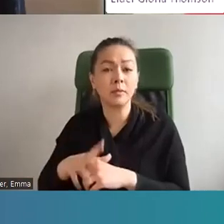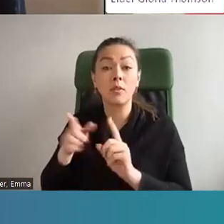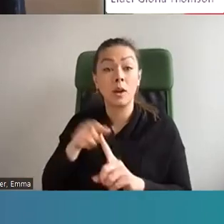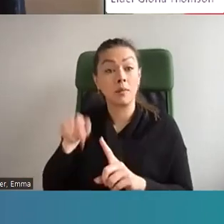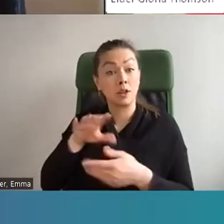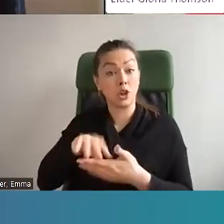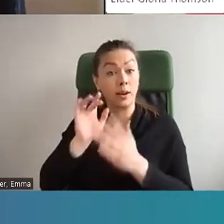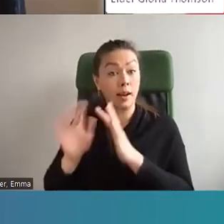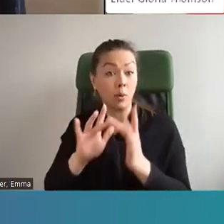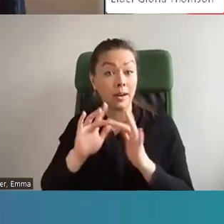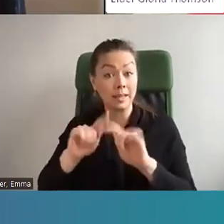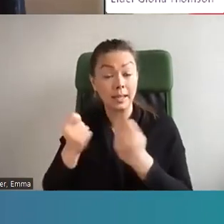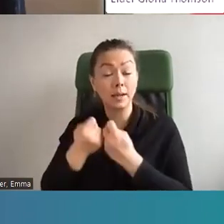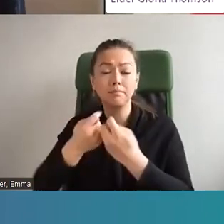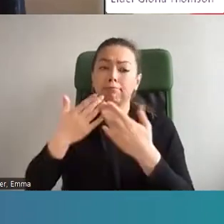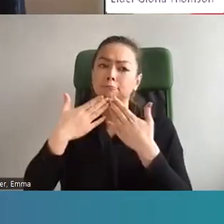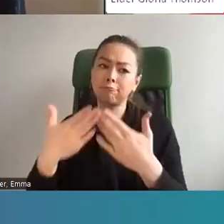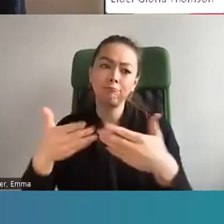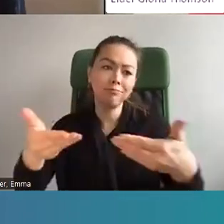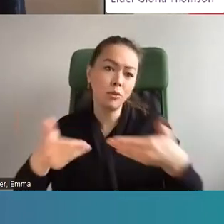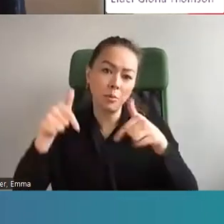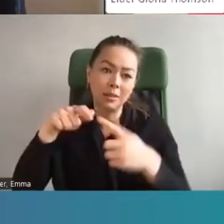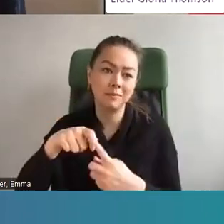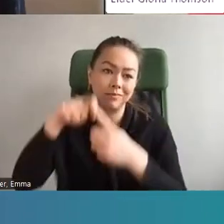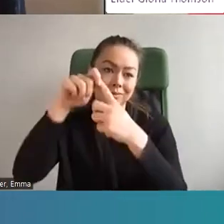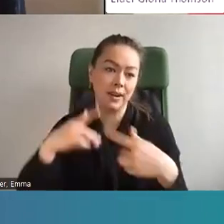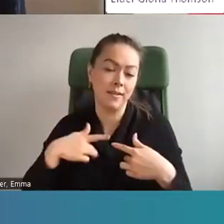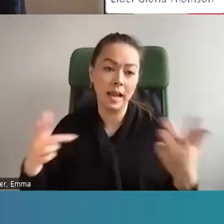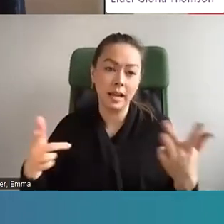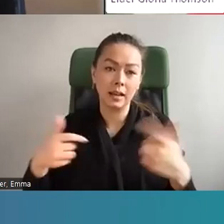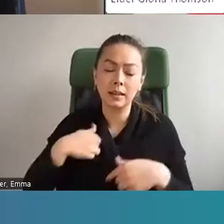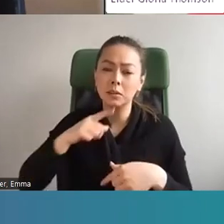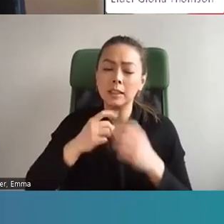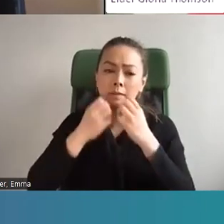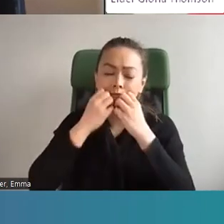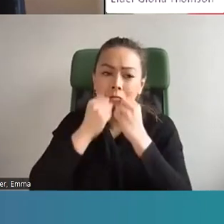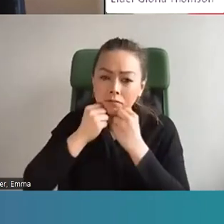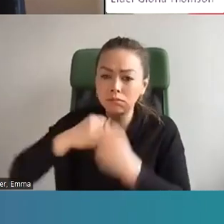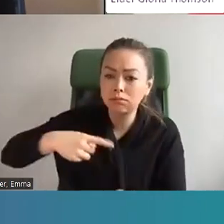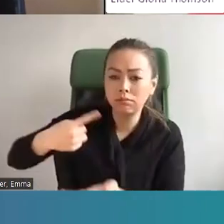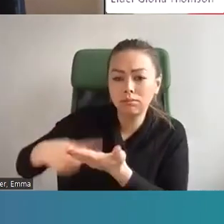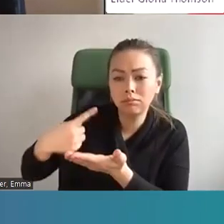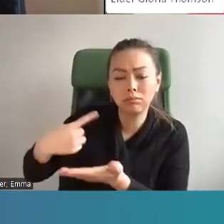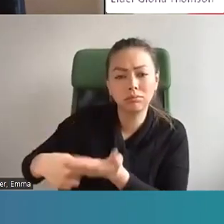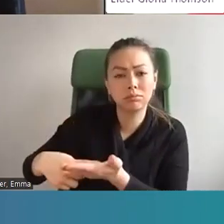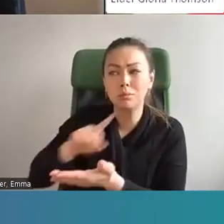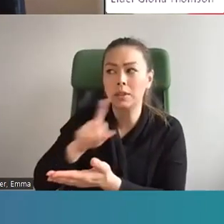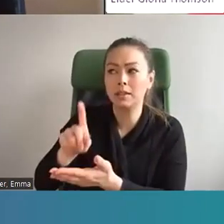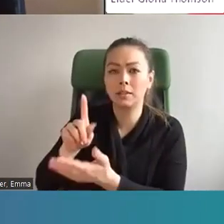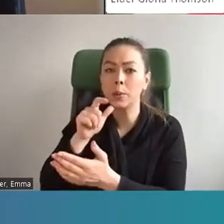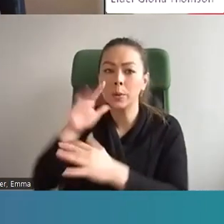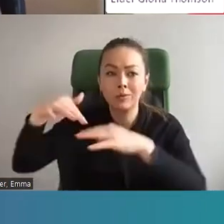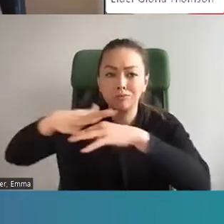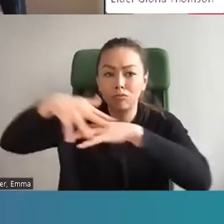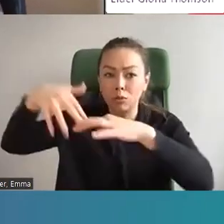event. Considerations for meaningful collaboration, a conversation with Indigenous elders. I